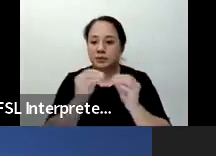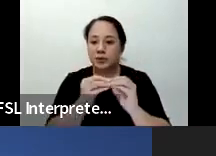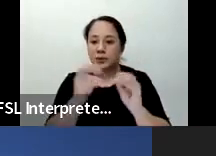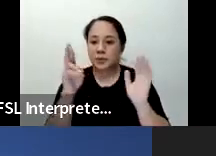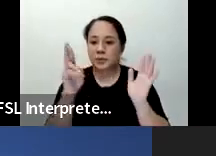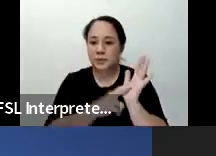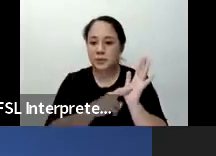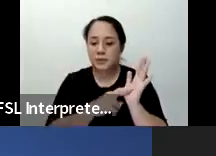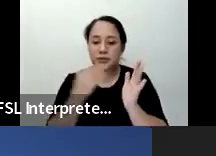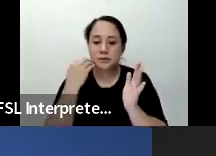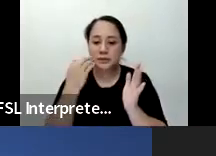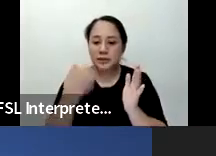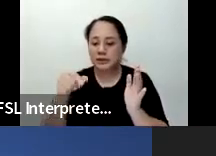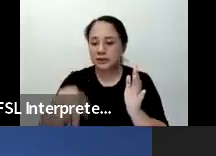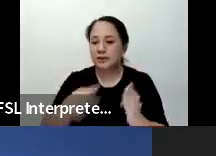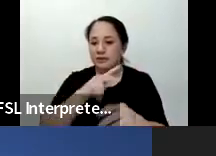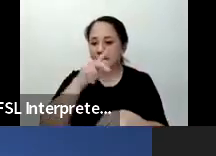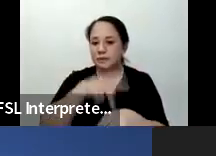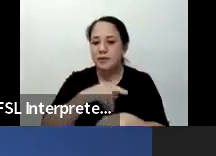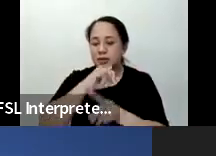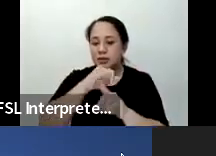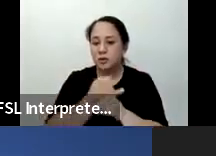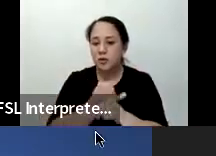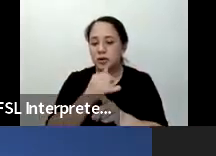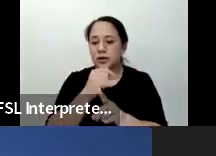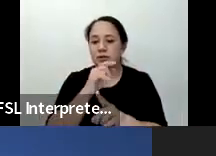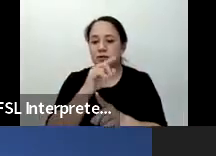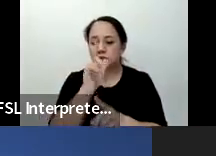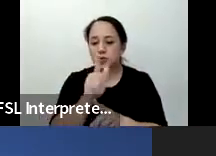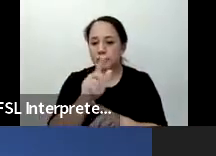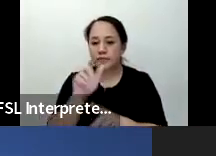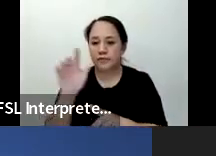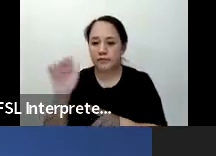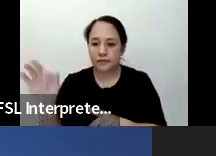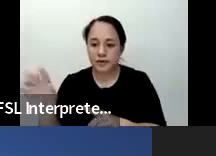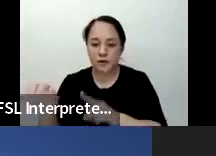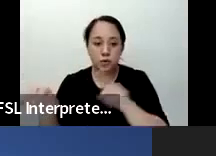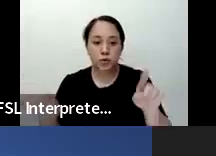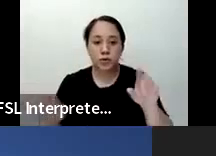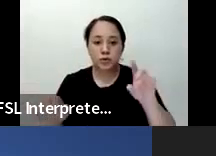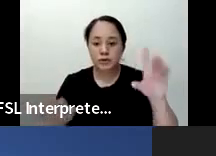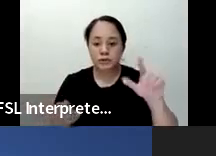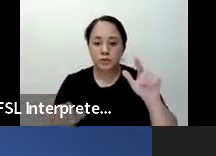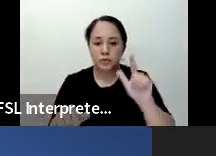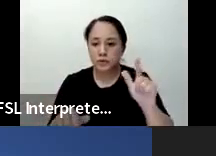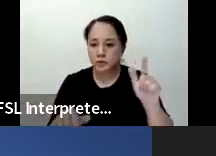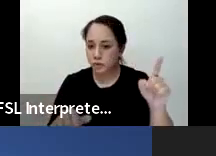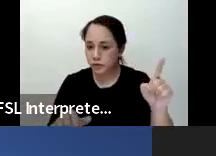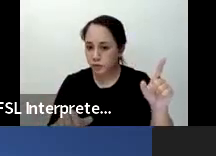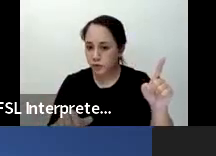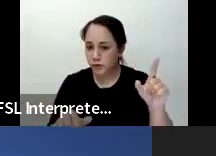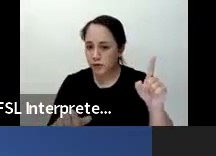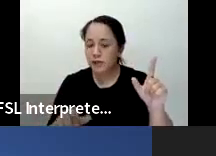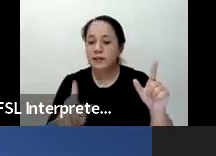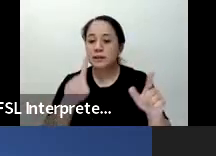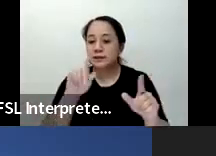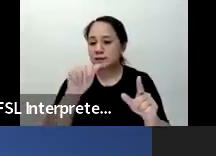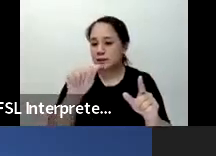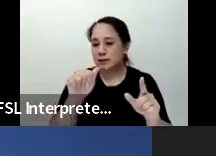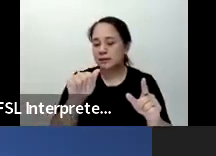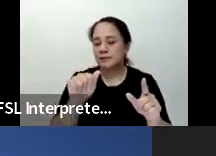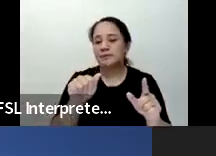in the Philippines from January 2015 to December of 2021. And this is the data here is as